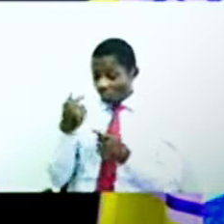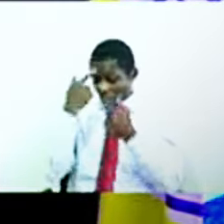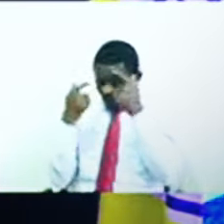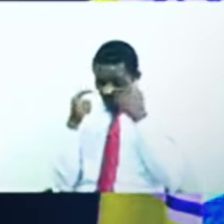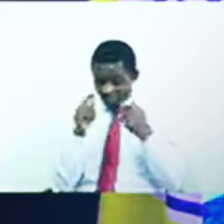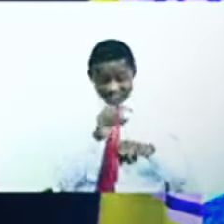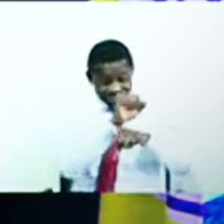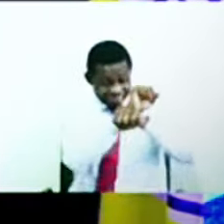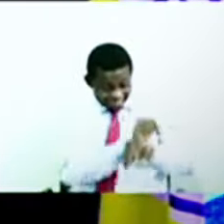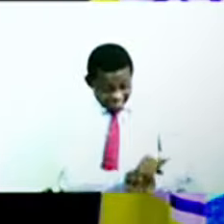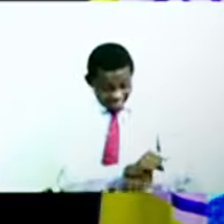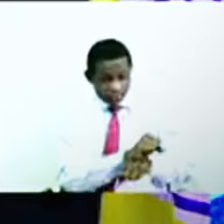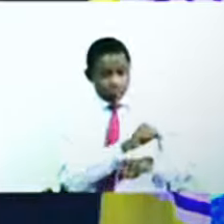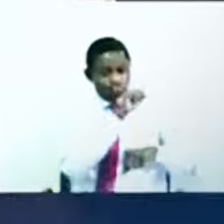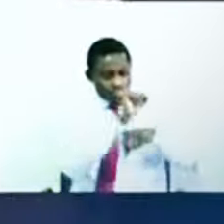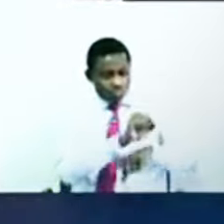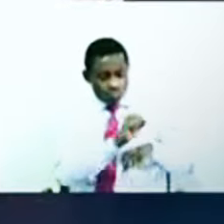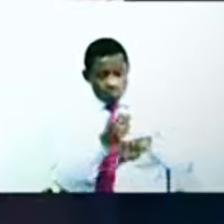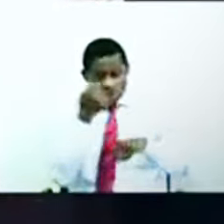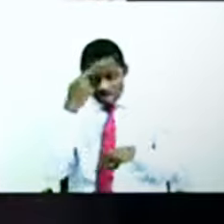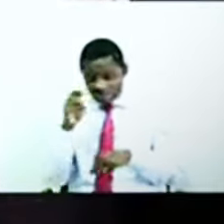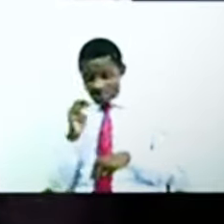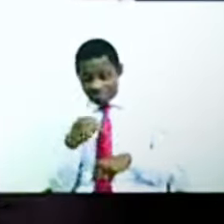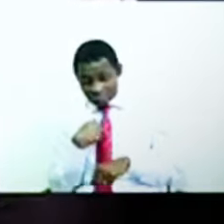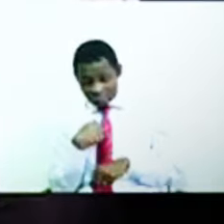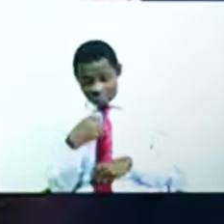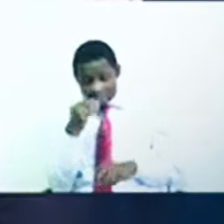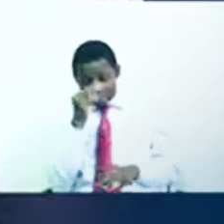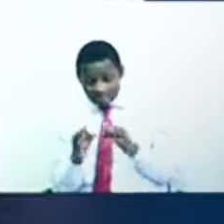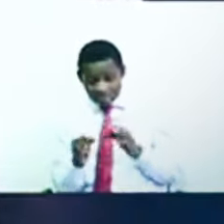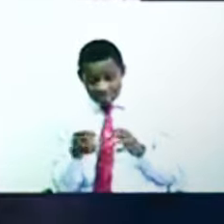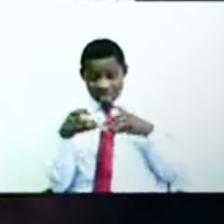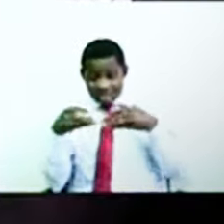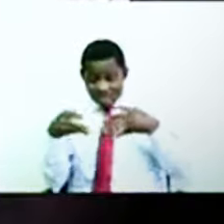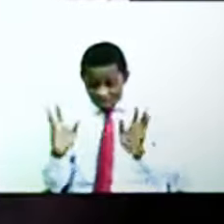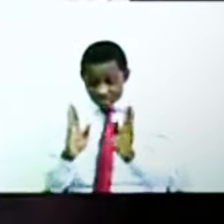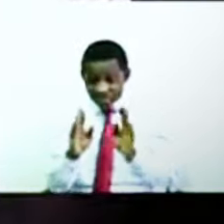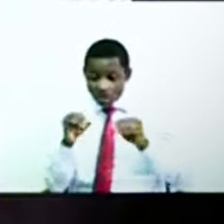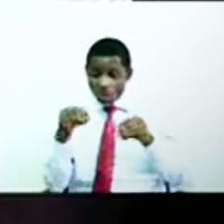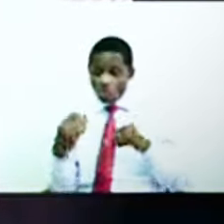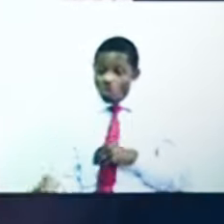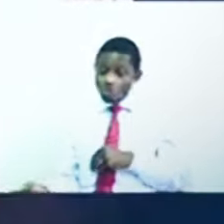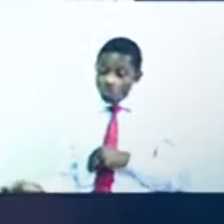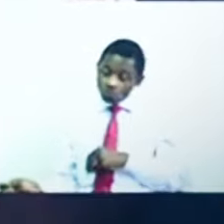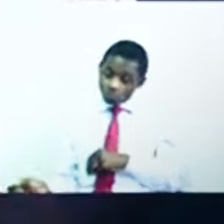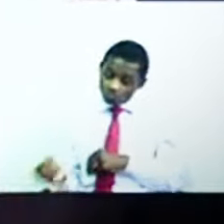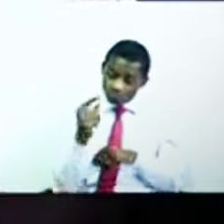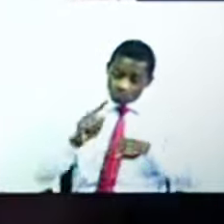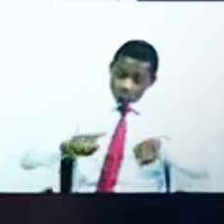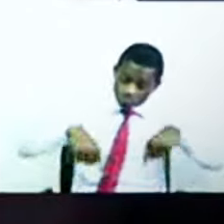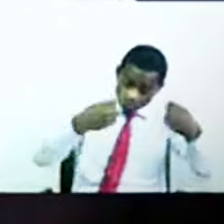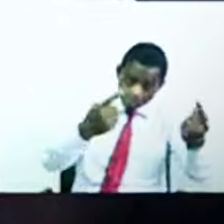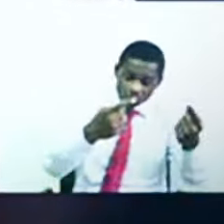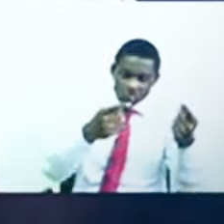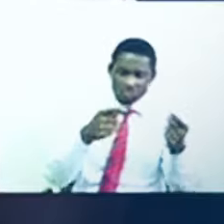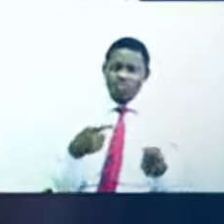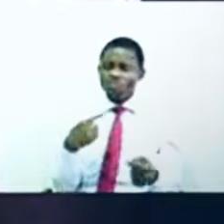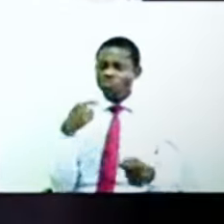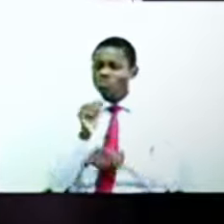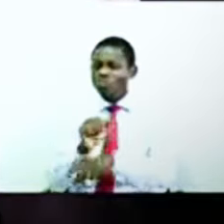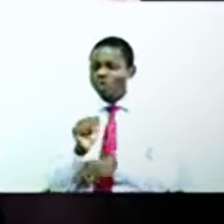rich. If I let him go, just like Pharaoh was saying, if you go, who is going to do this work for